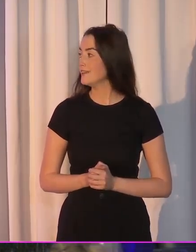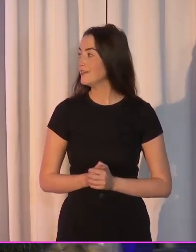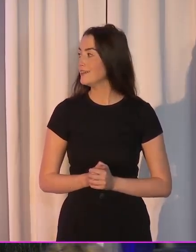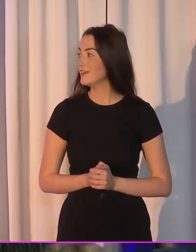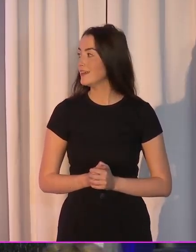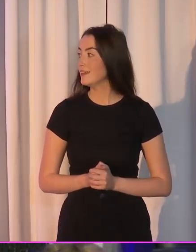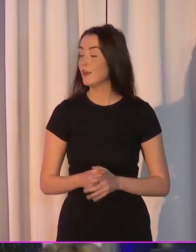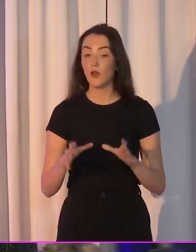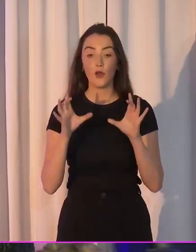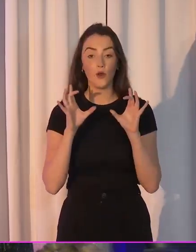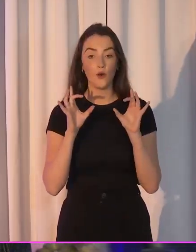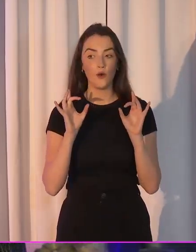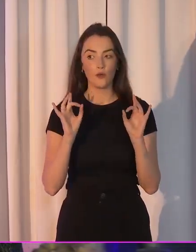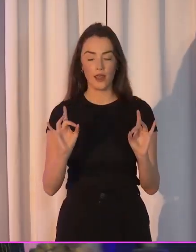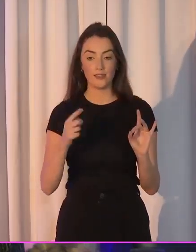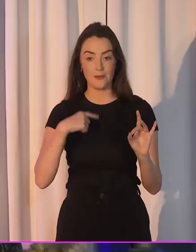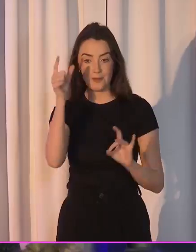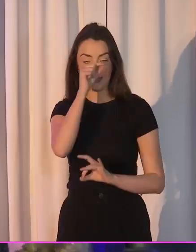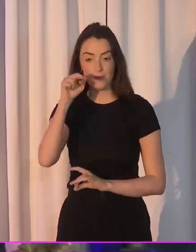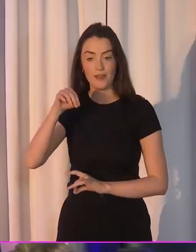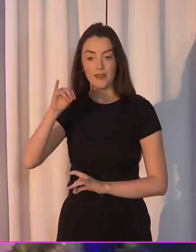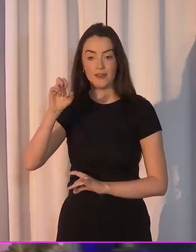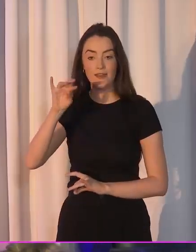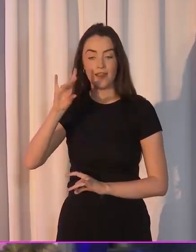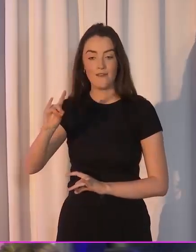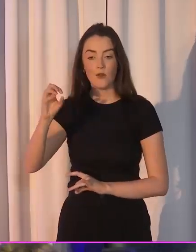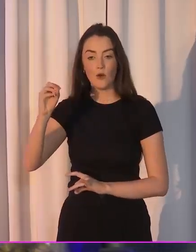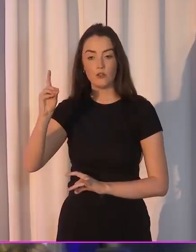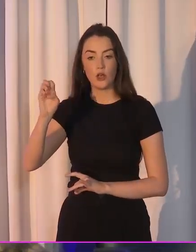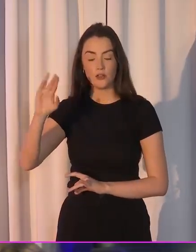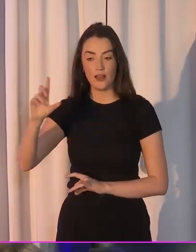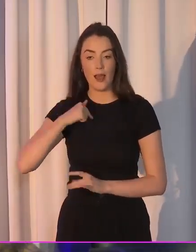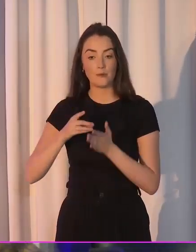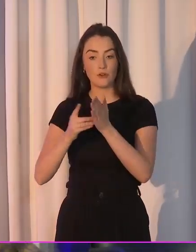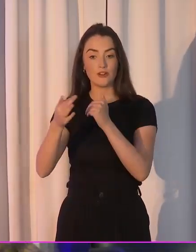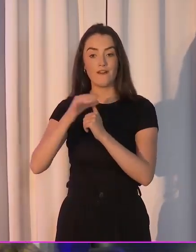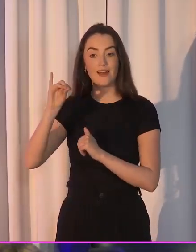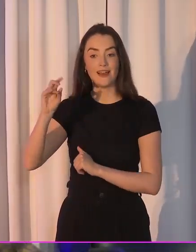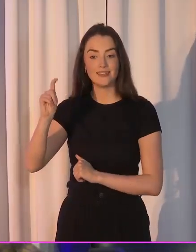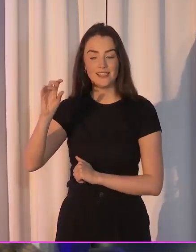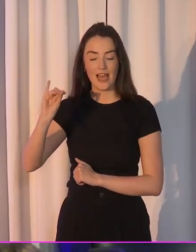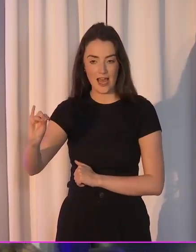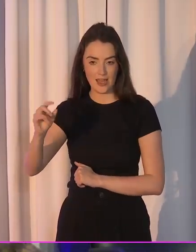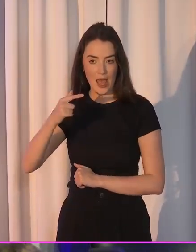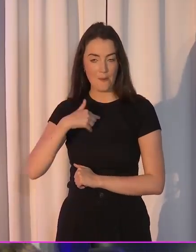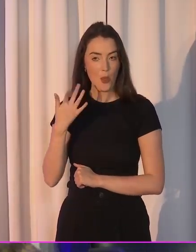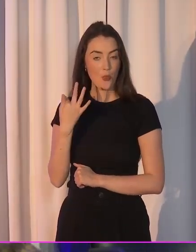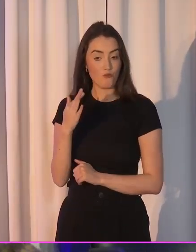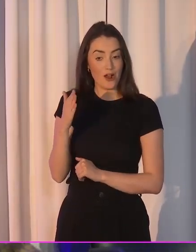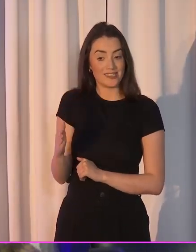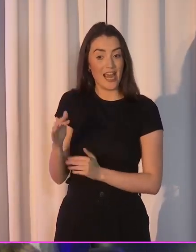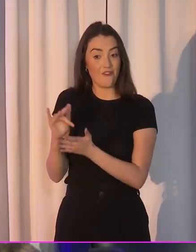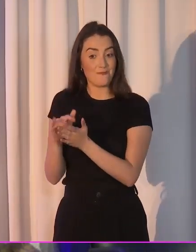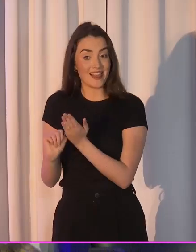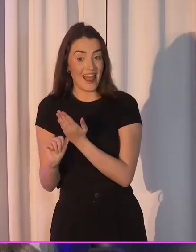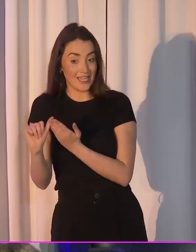Okay, so as it's been said, my name is Niamh O'Donnell. I'm the director of ITI. I am on the wrong side of middle-aged woman working in the arts,